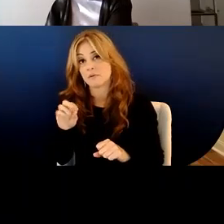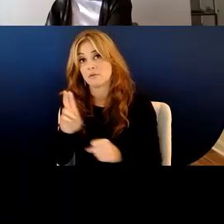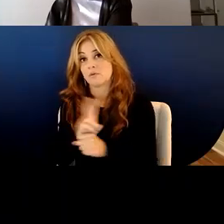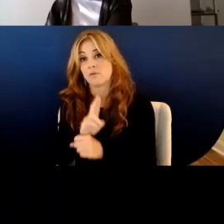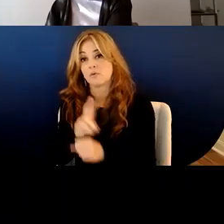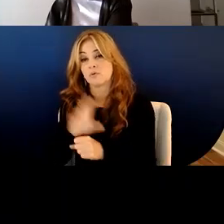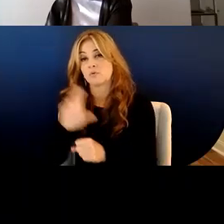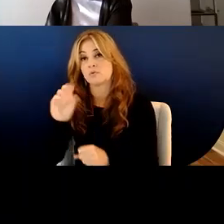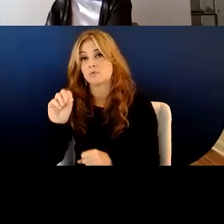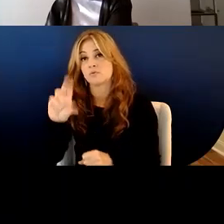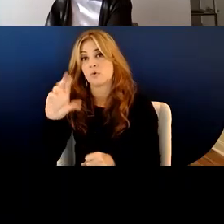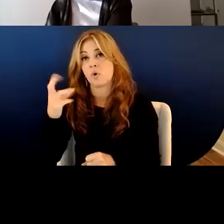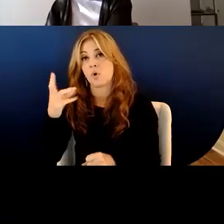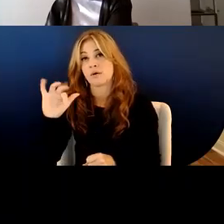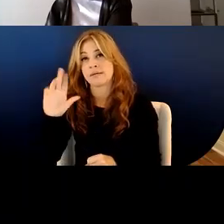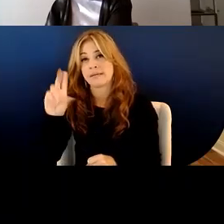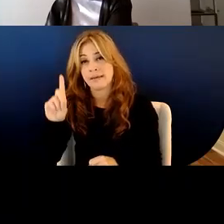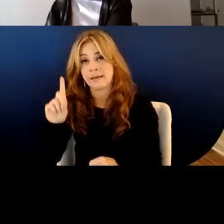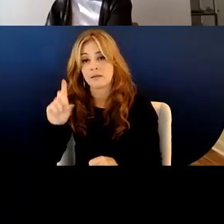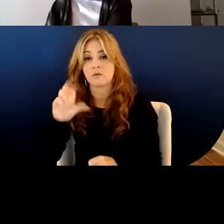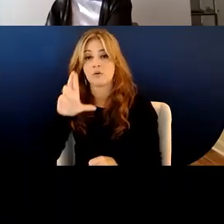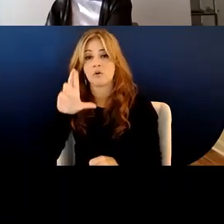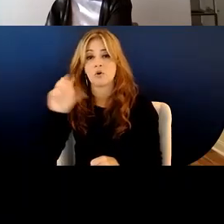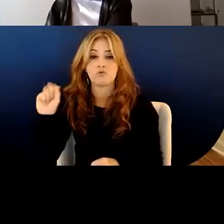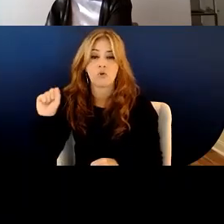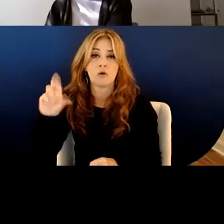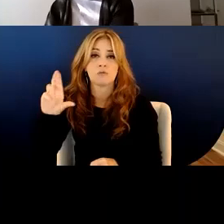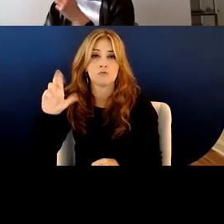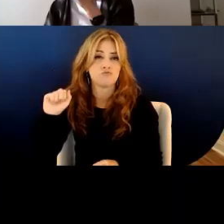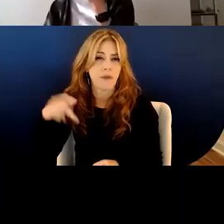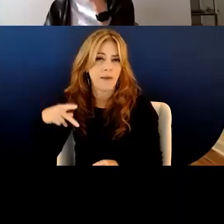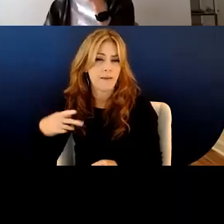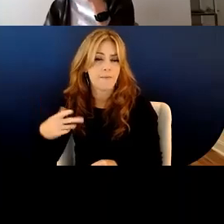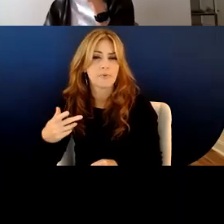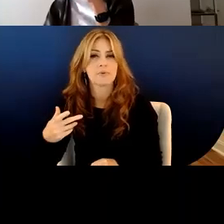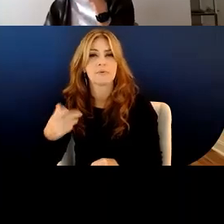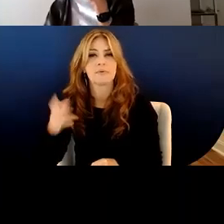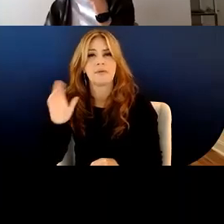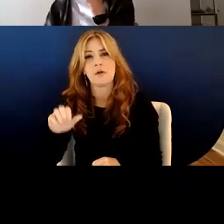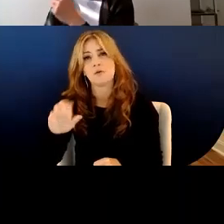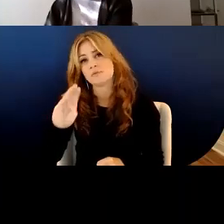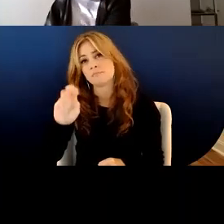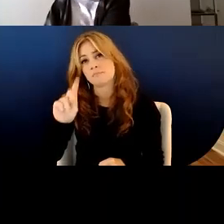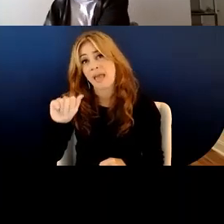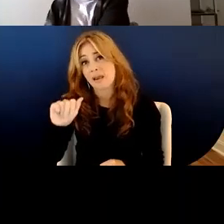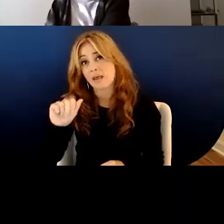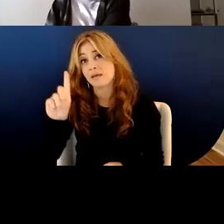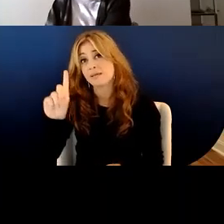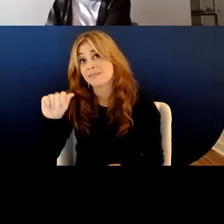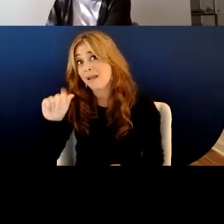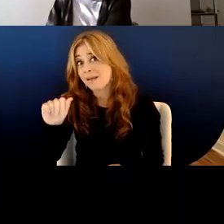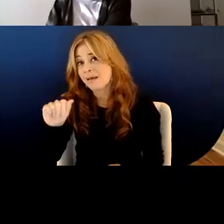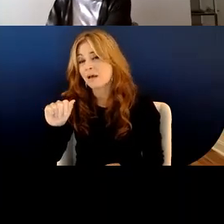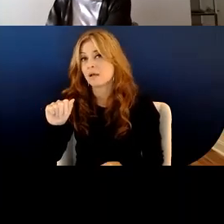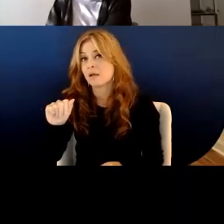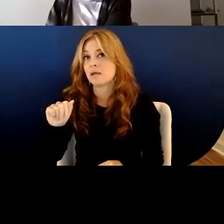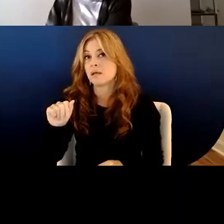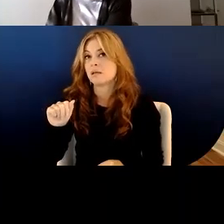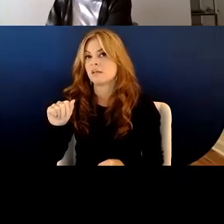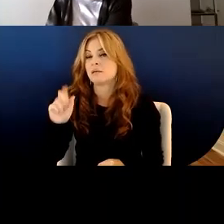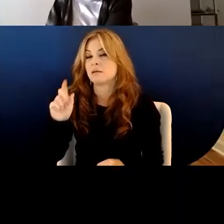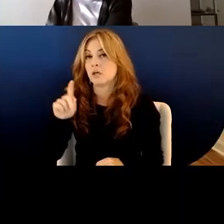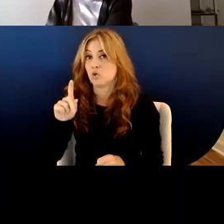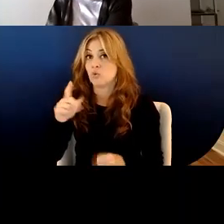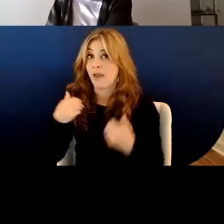or if you use Crossref or any of those meta databases where you have given permission